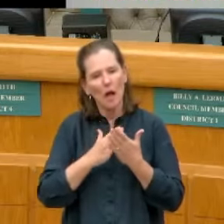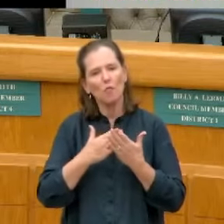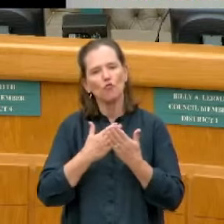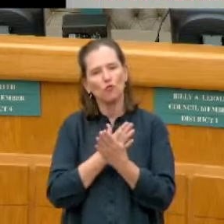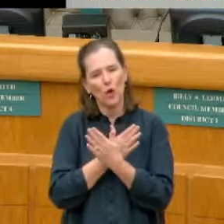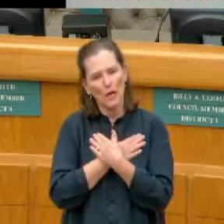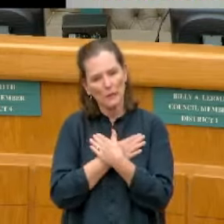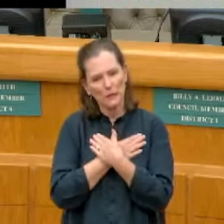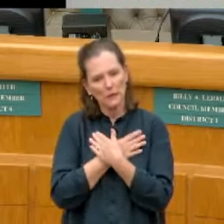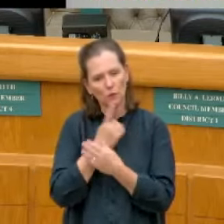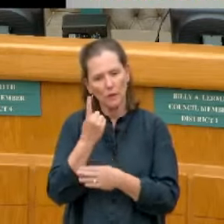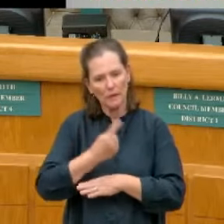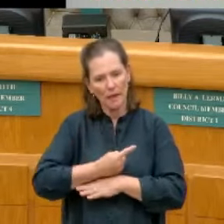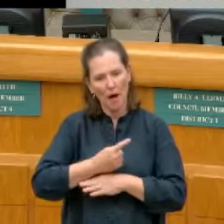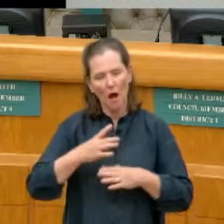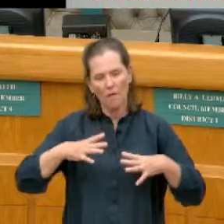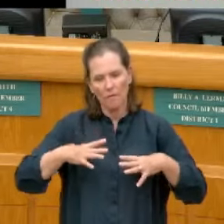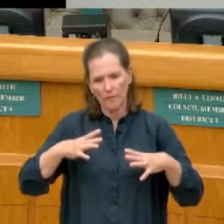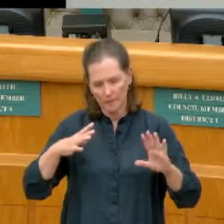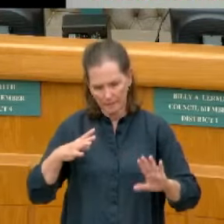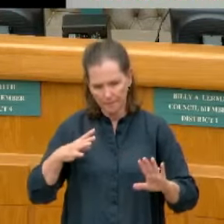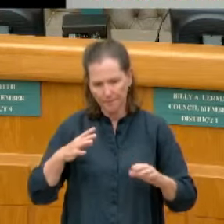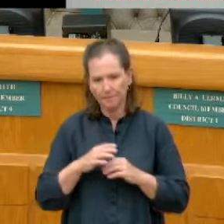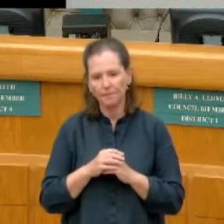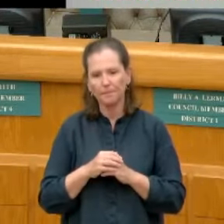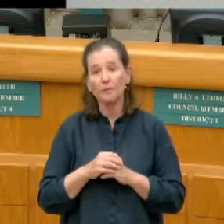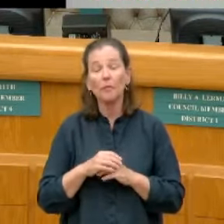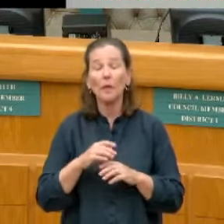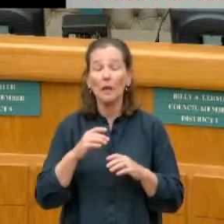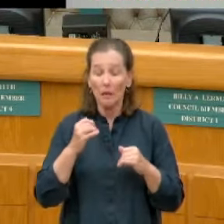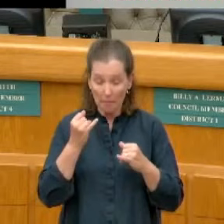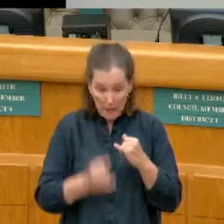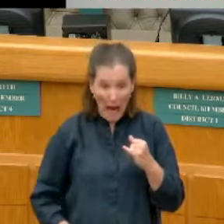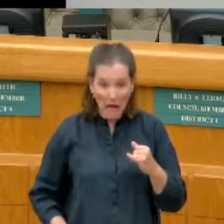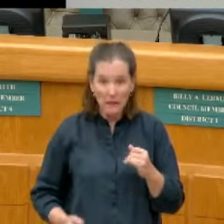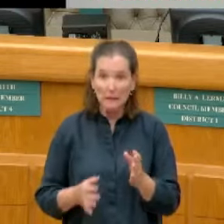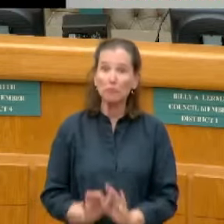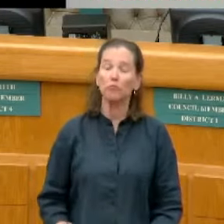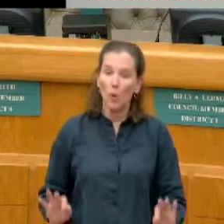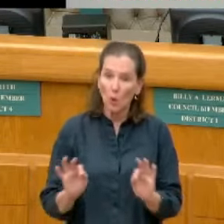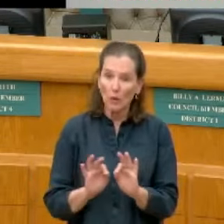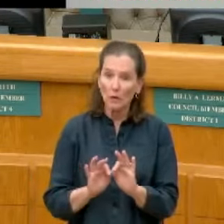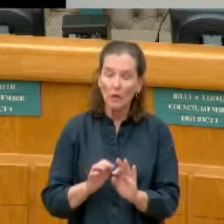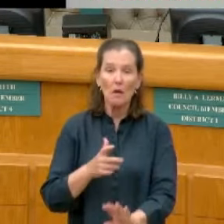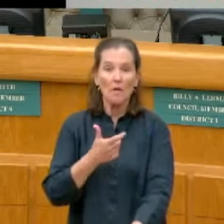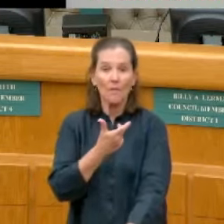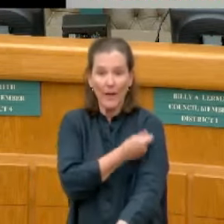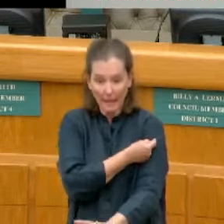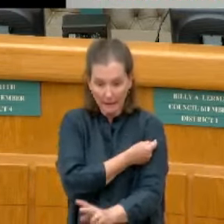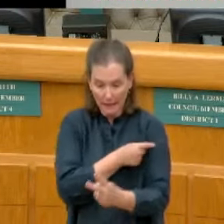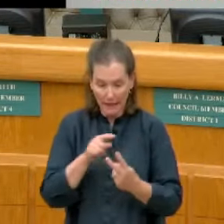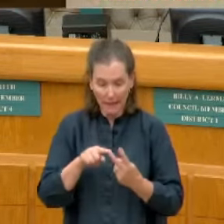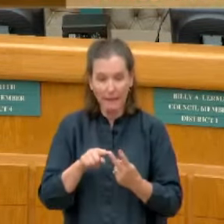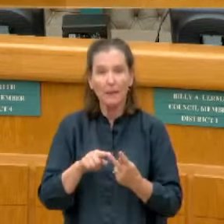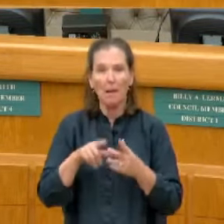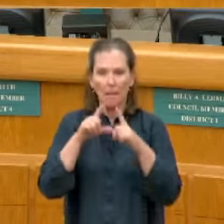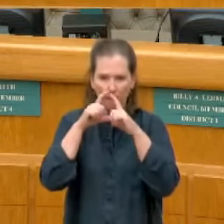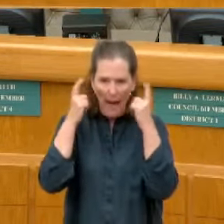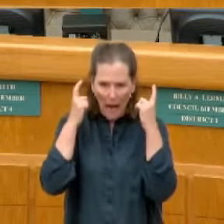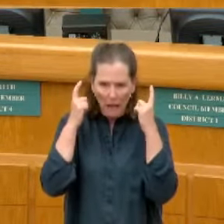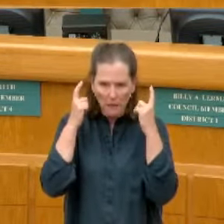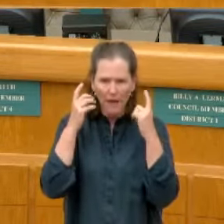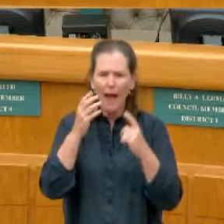well. Finally, get vaccinated. Wear a mask. Especially protect